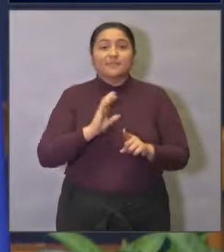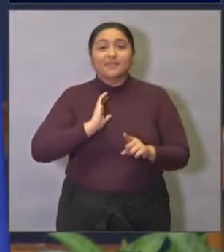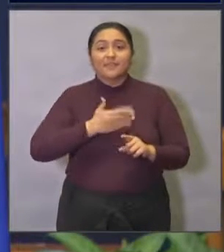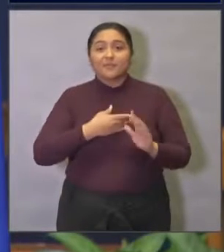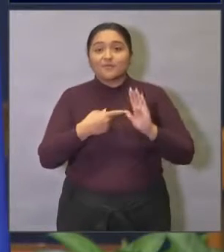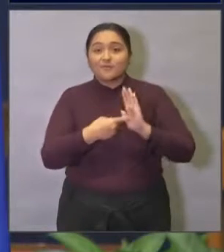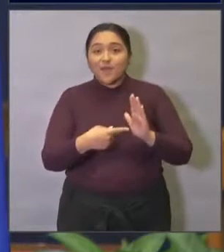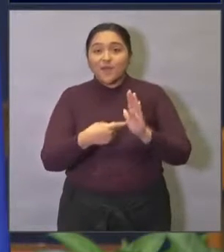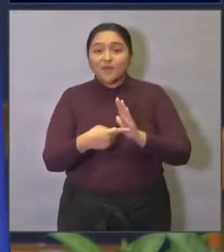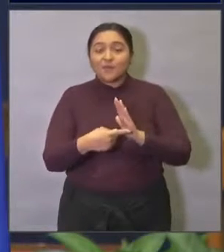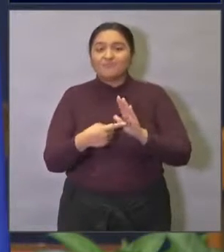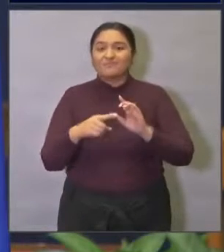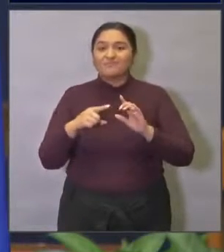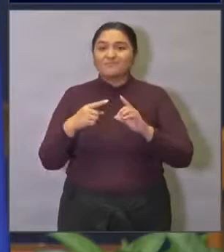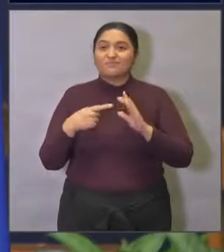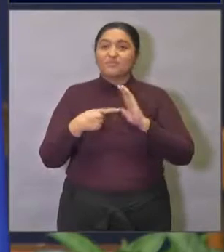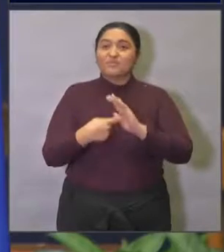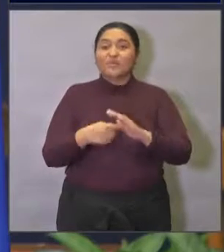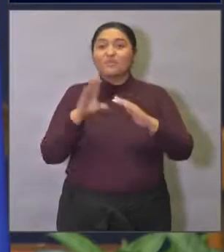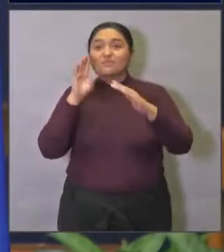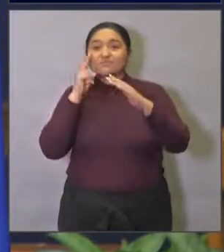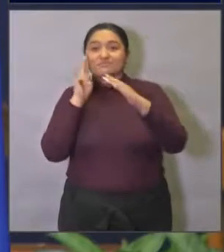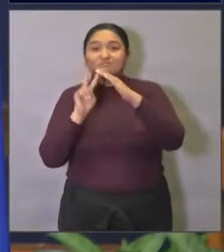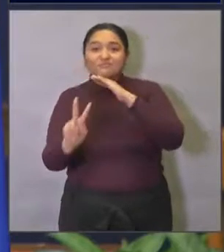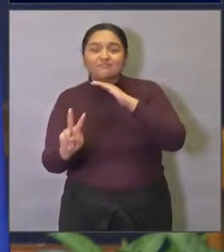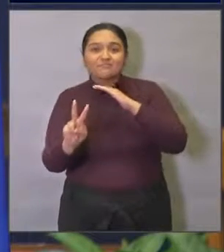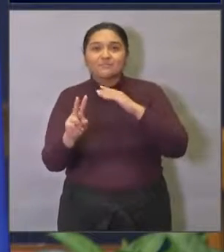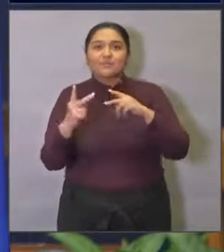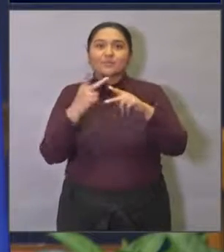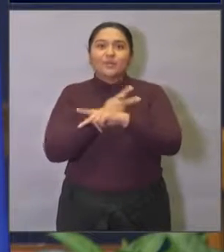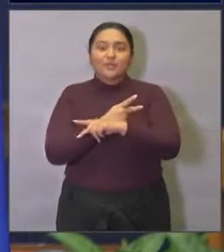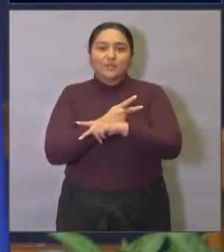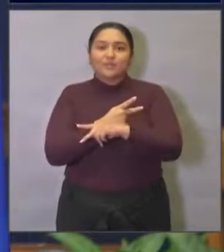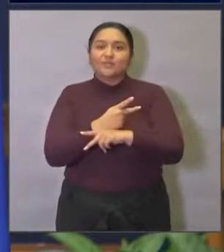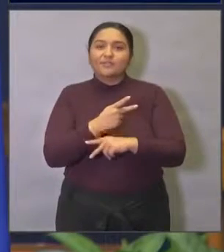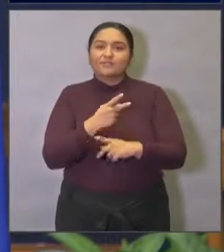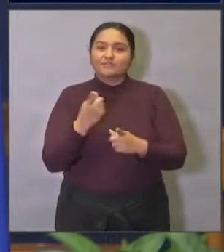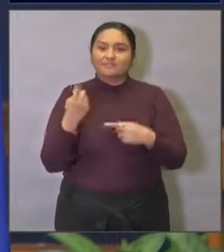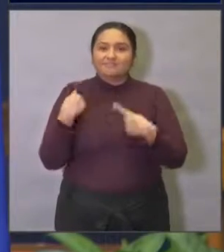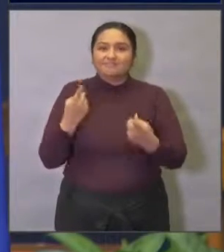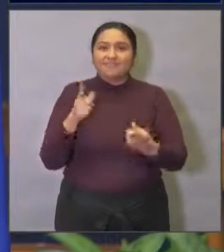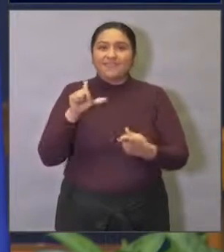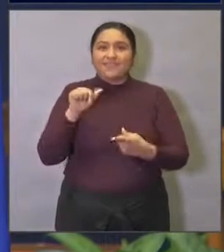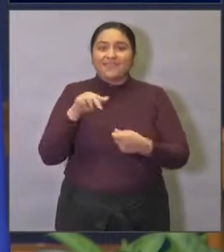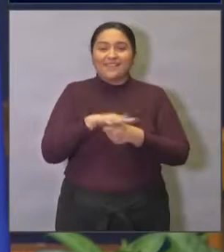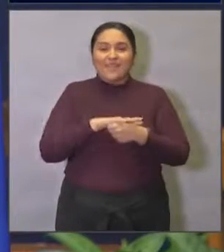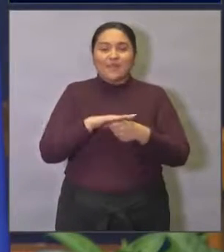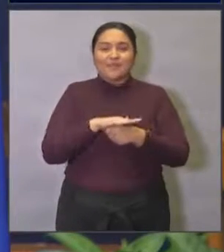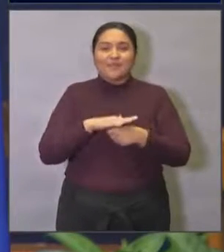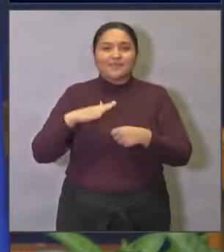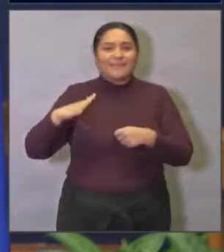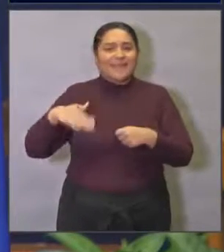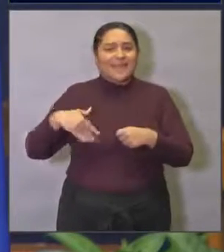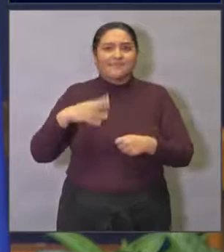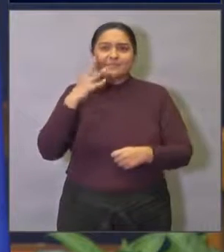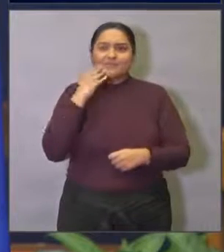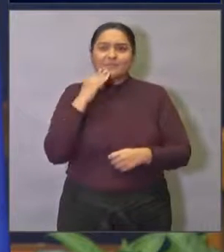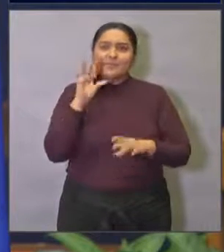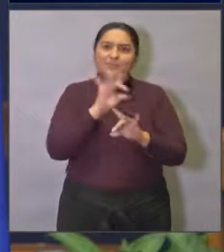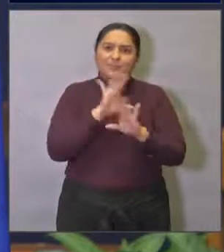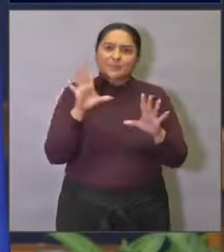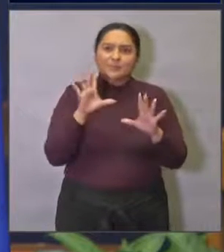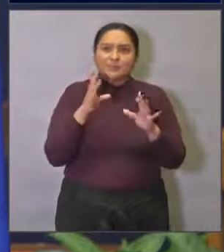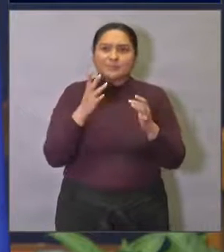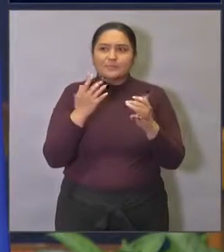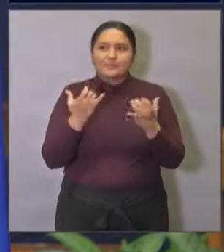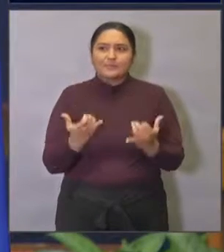in sight. I haven't said this before because Los Angeles County has not been in this situation to this point in the pandemic before.